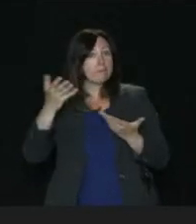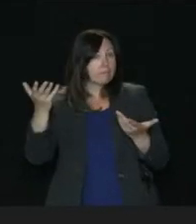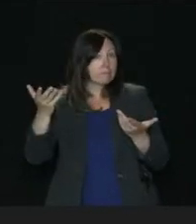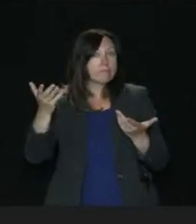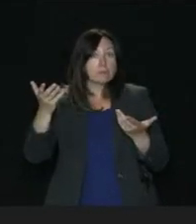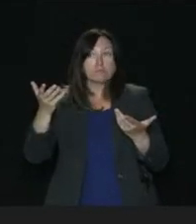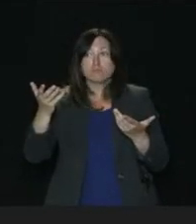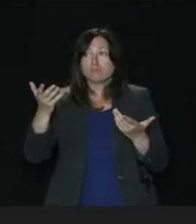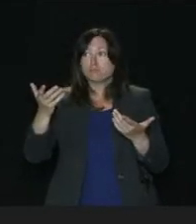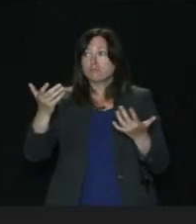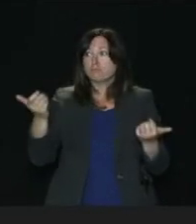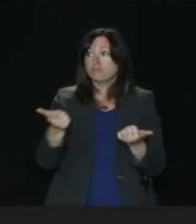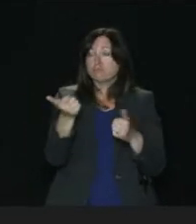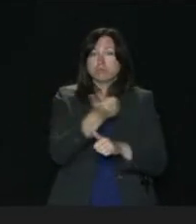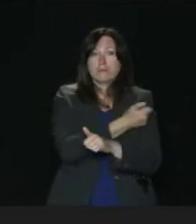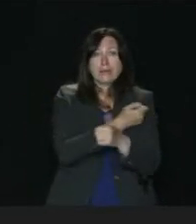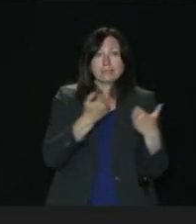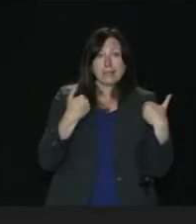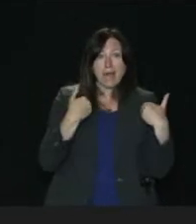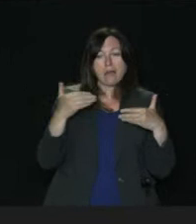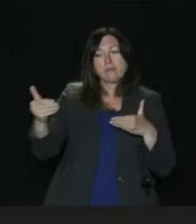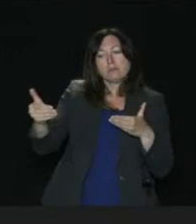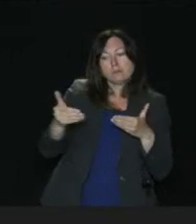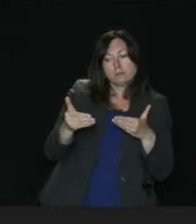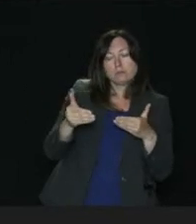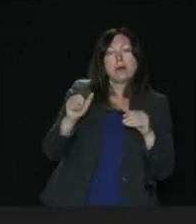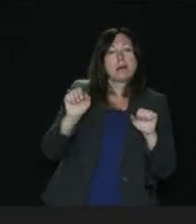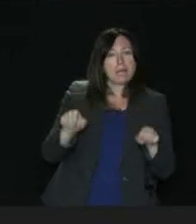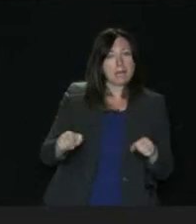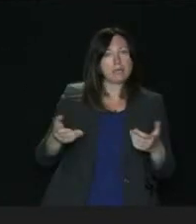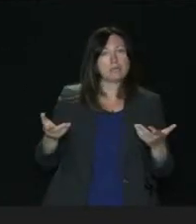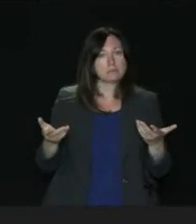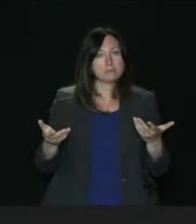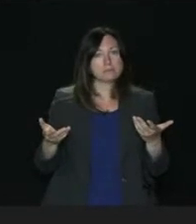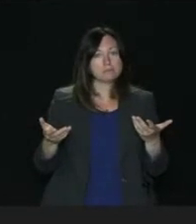shorten that interval. And if